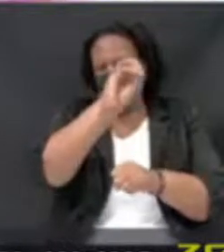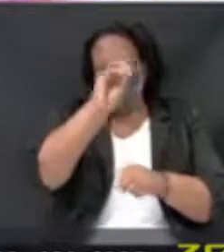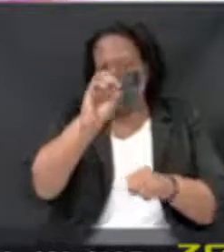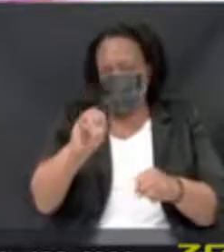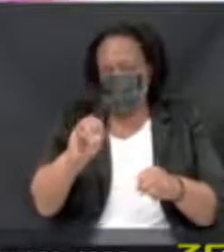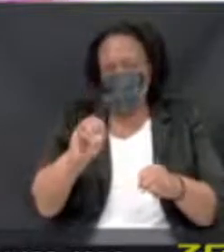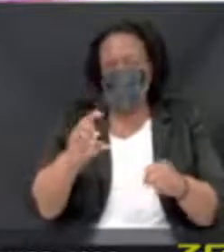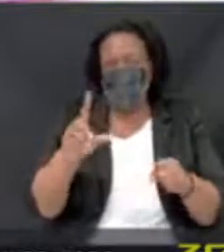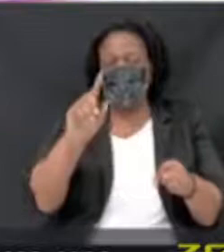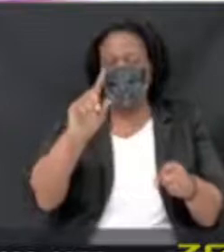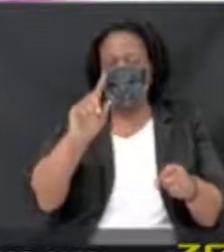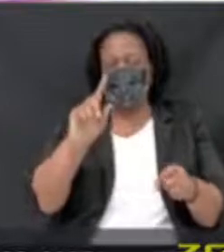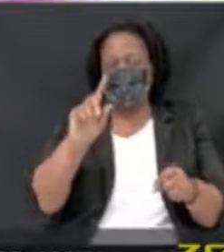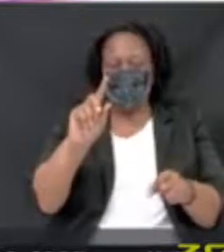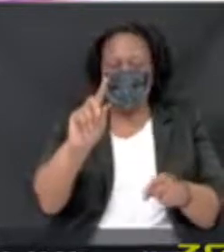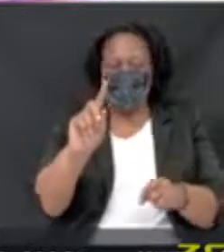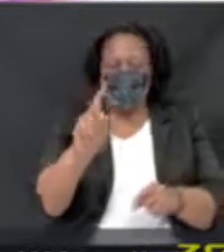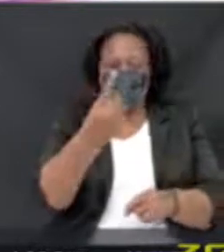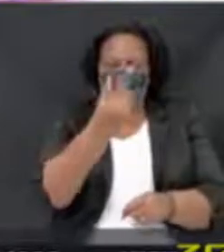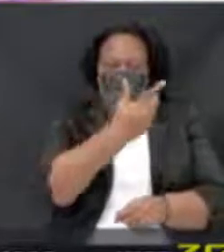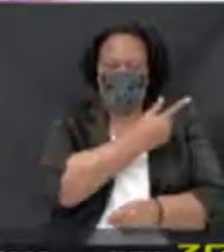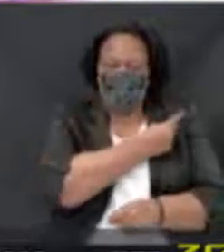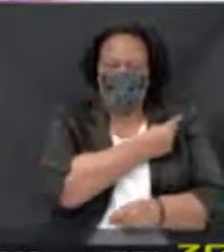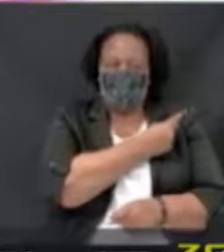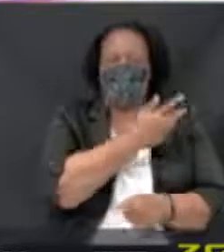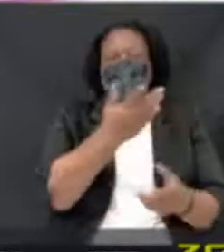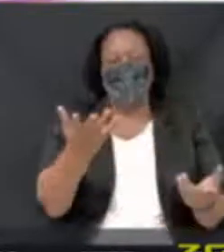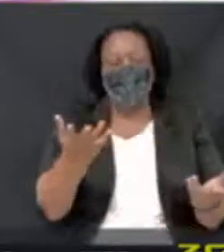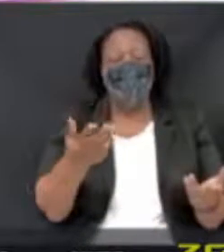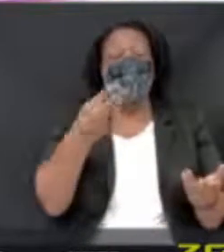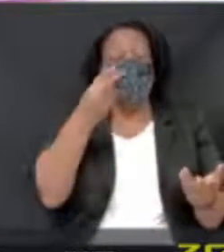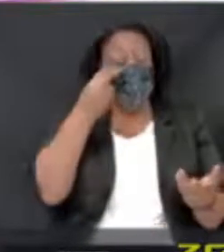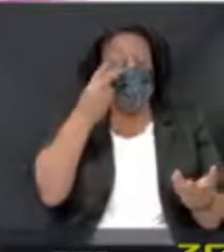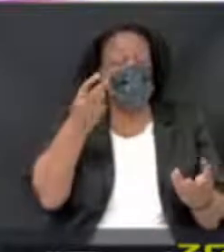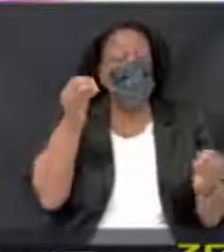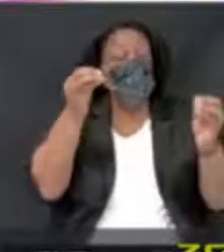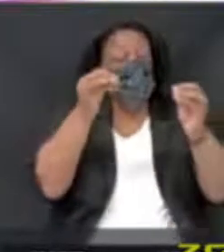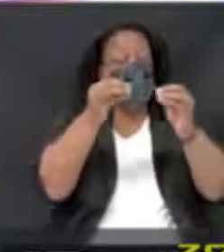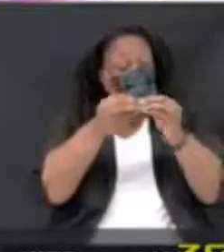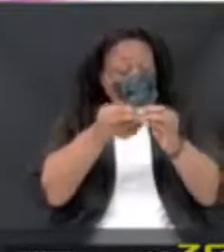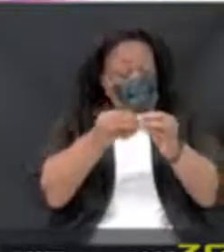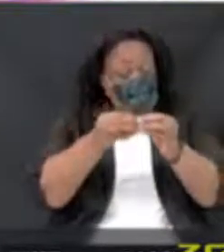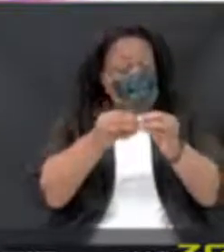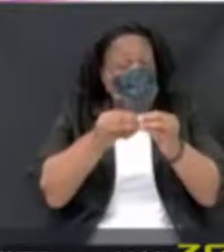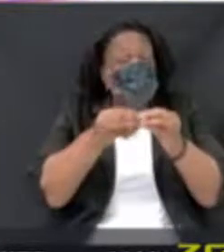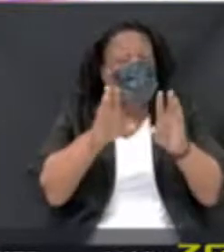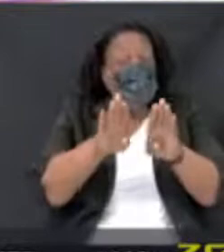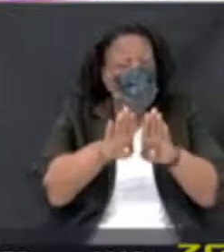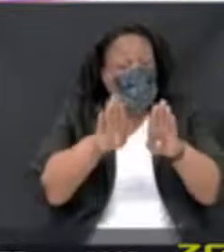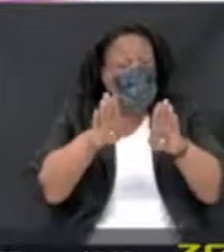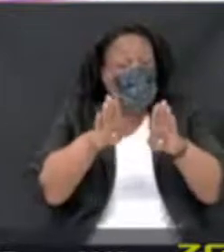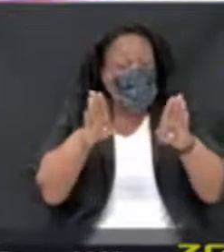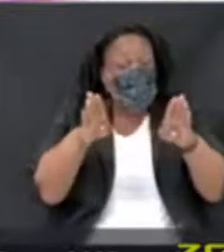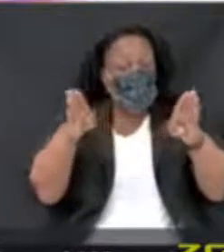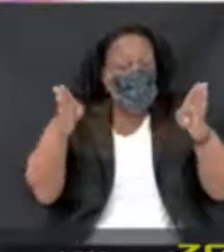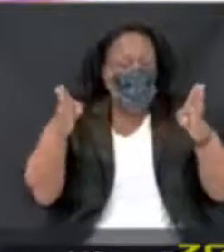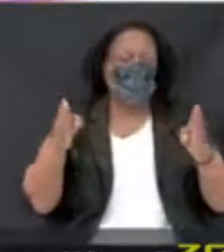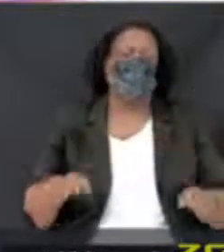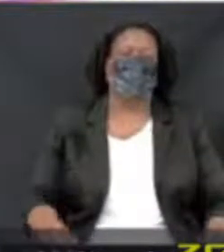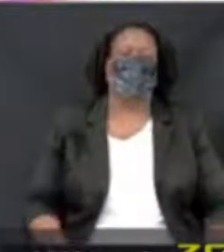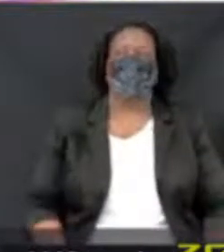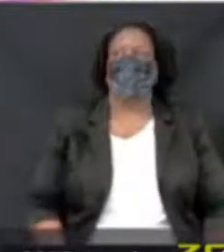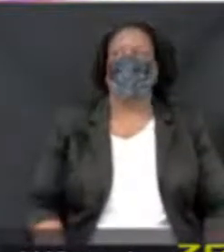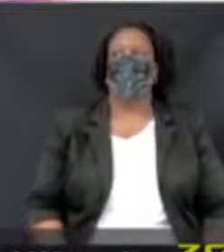approved vaccine, you will see further easing of other restrictions. when we reach this important